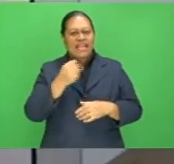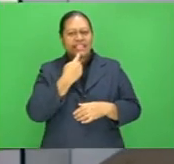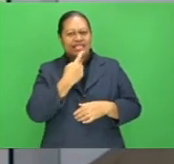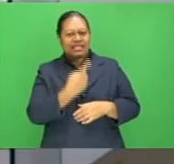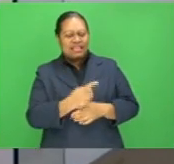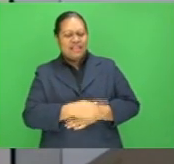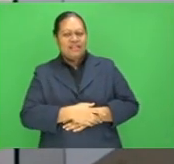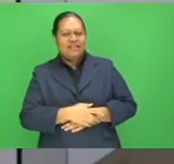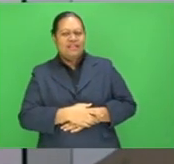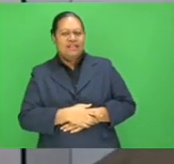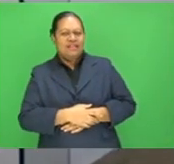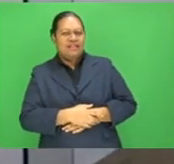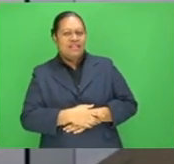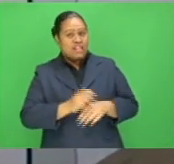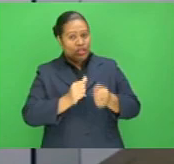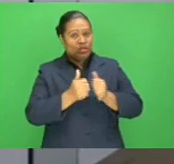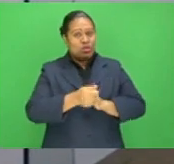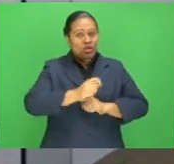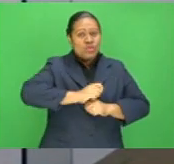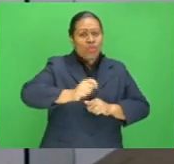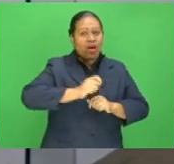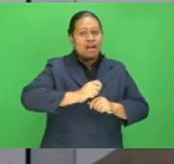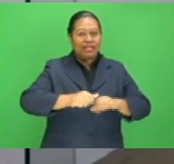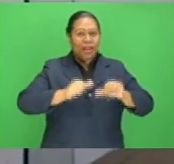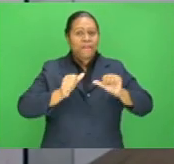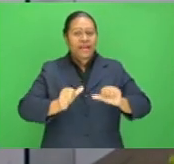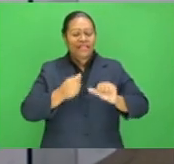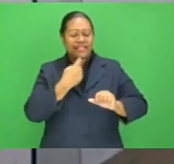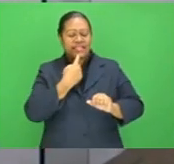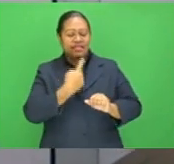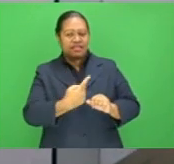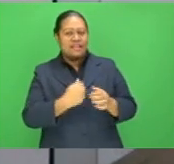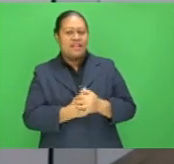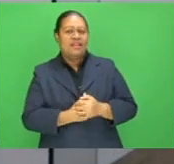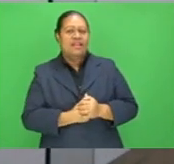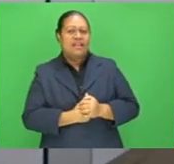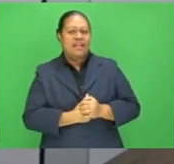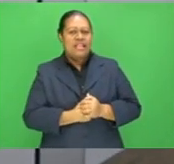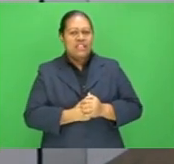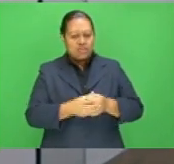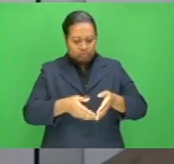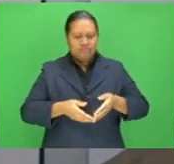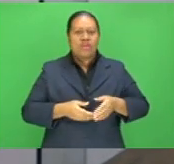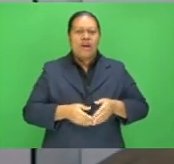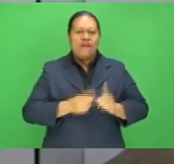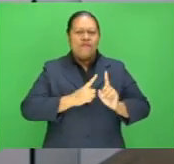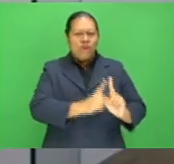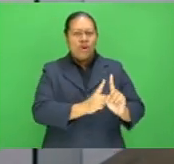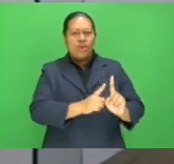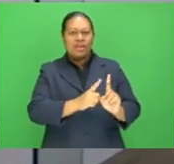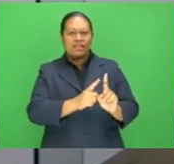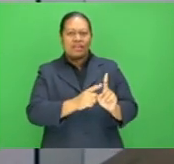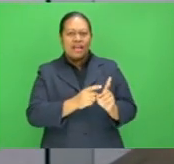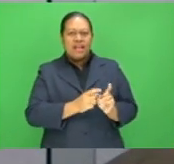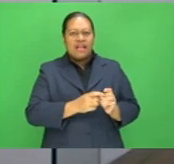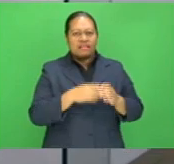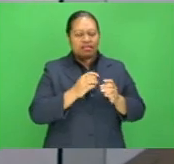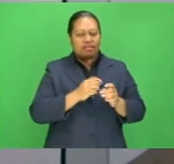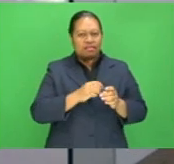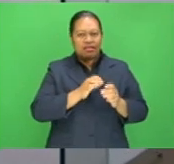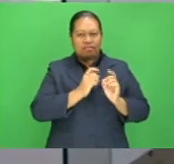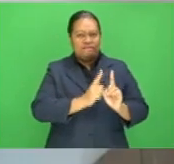first accredited sports, Squash Fiji President Blair McCaskill says implementing and following the protocols will not be